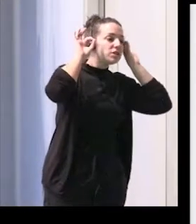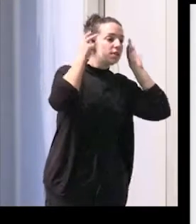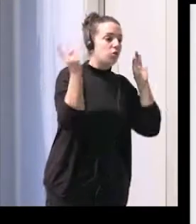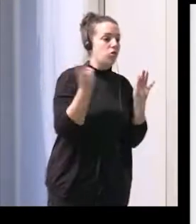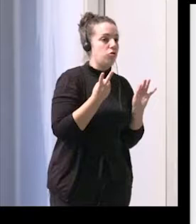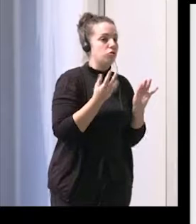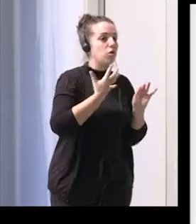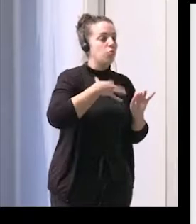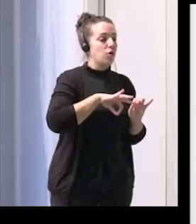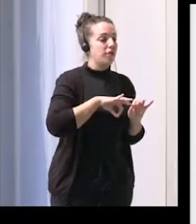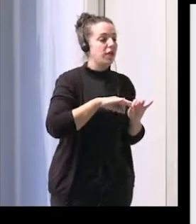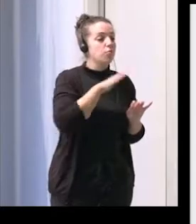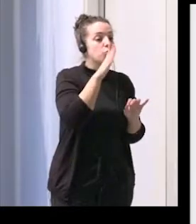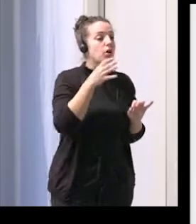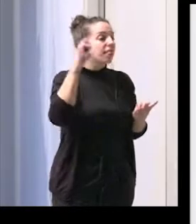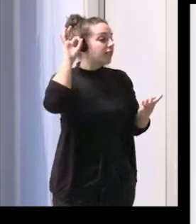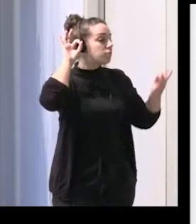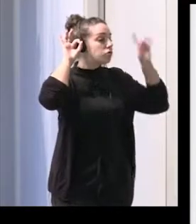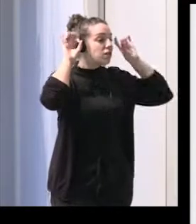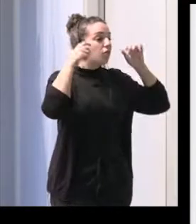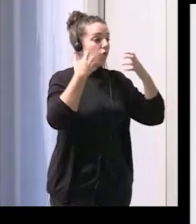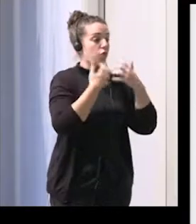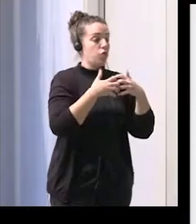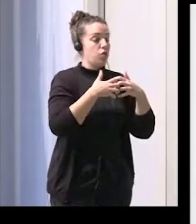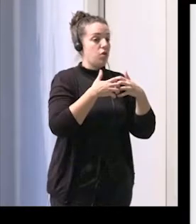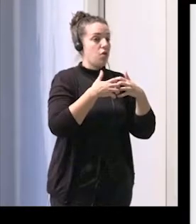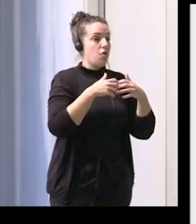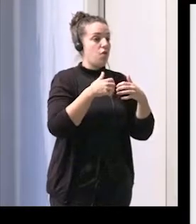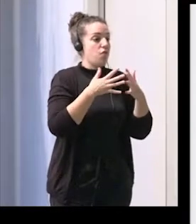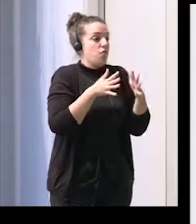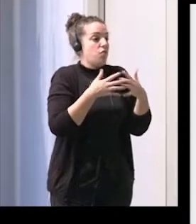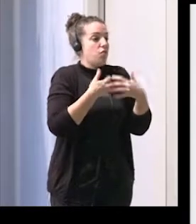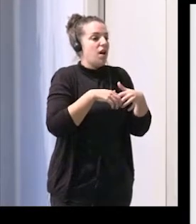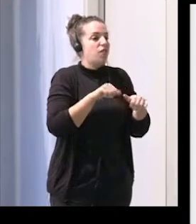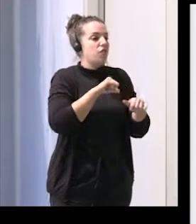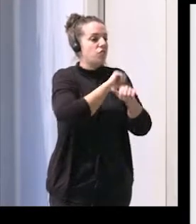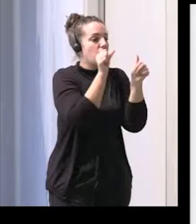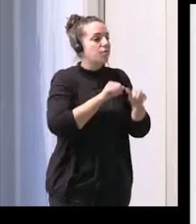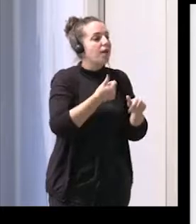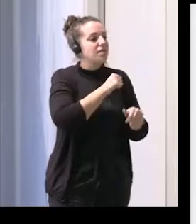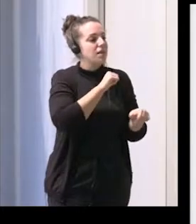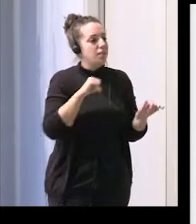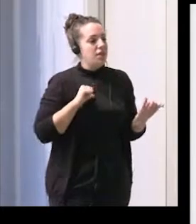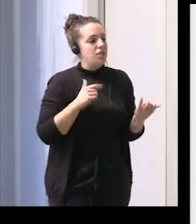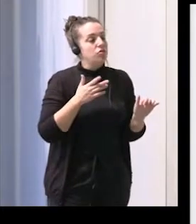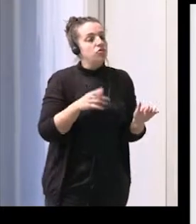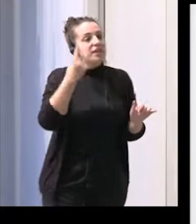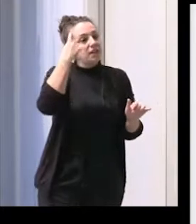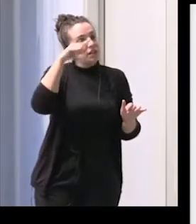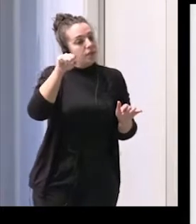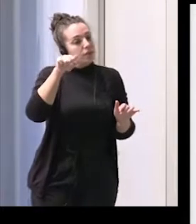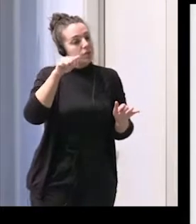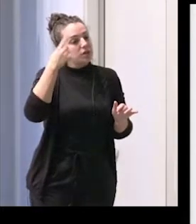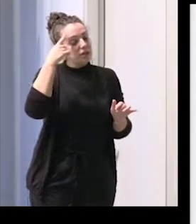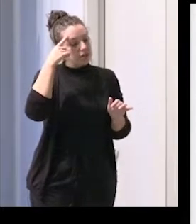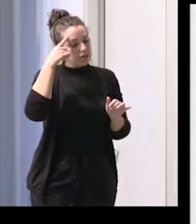independently. So we know we are disrupting the timing of intraoral timing